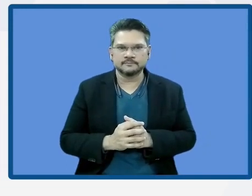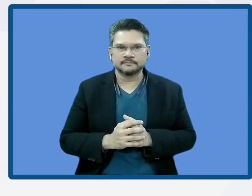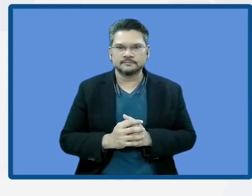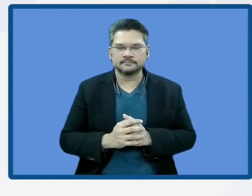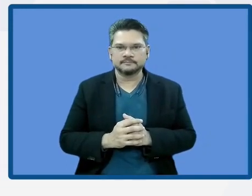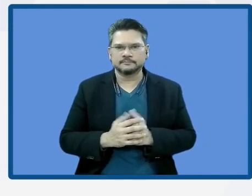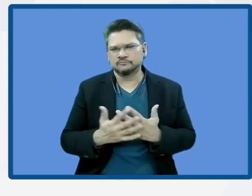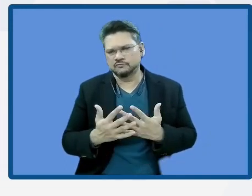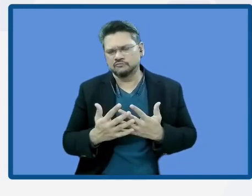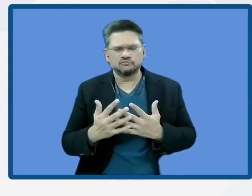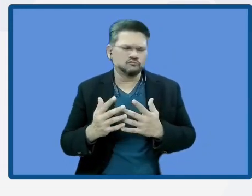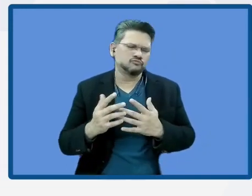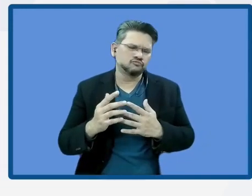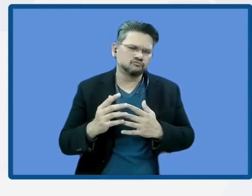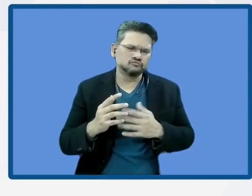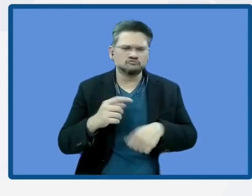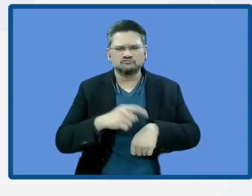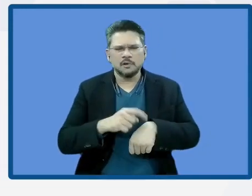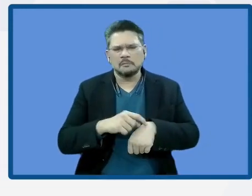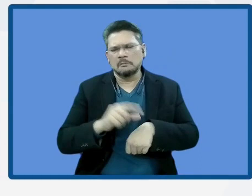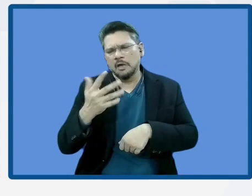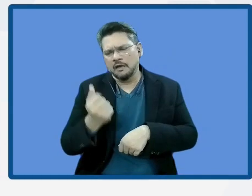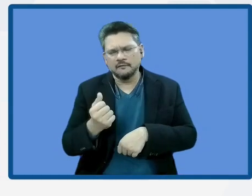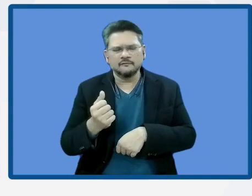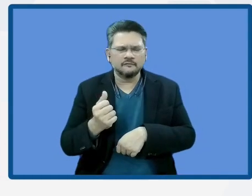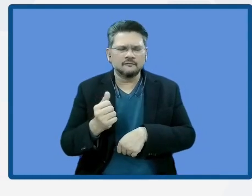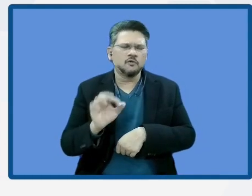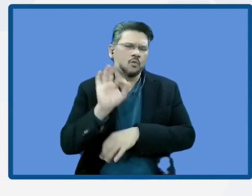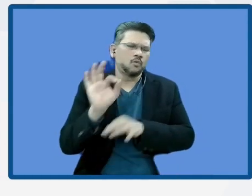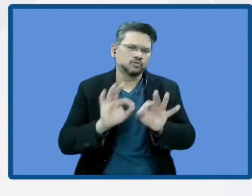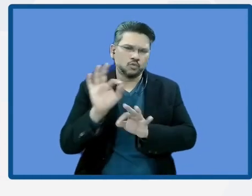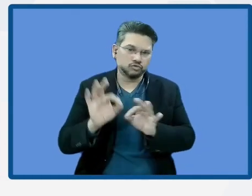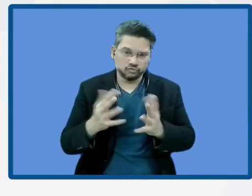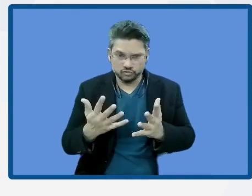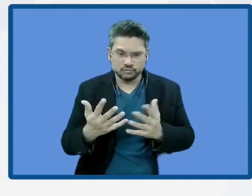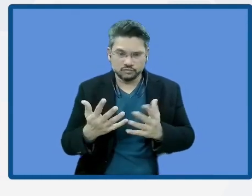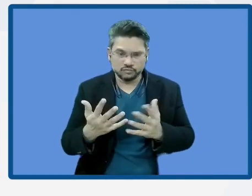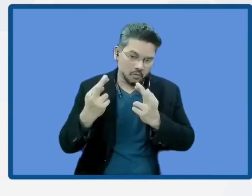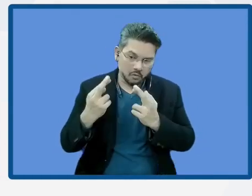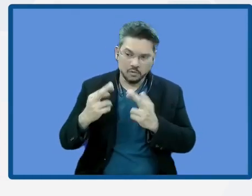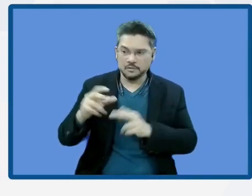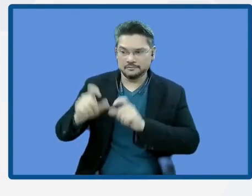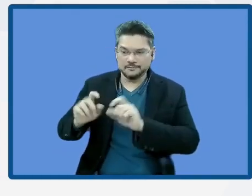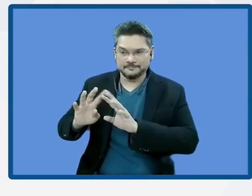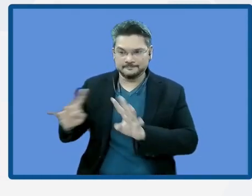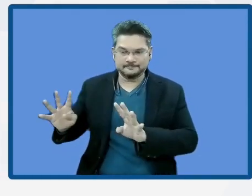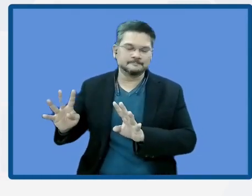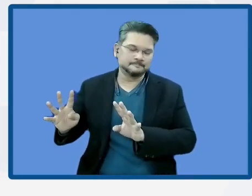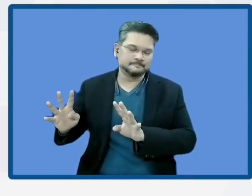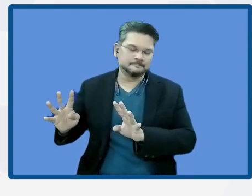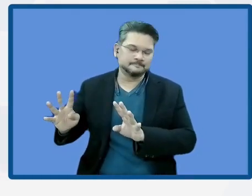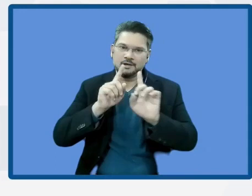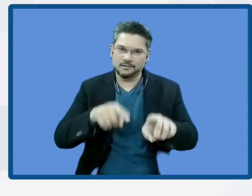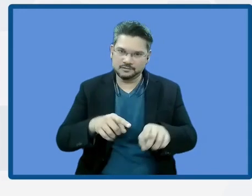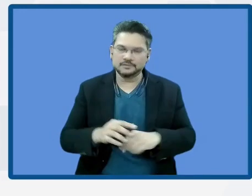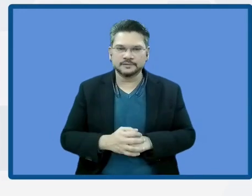for some questions. Hopefully, our panelists will be able to answer these questions. We will take turns. The